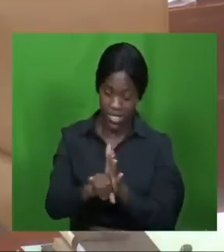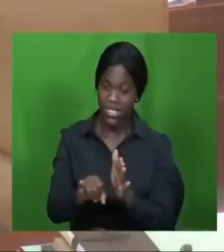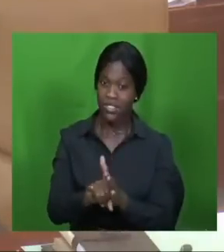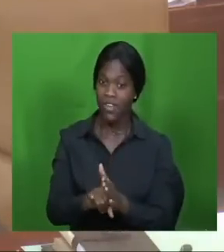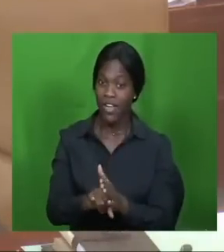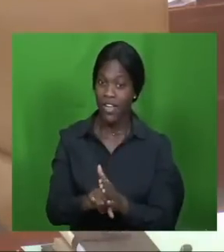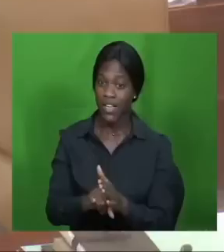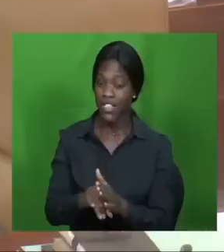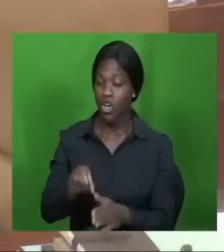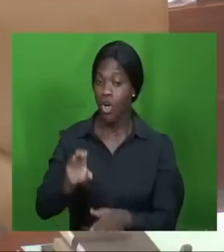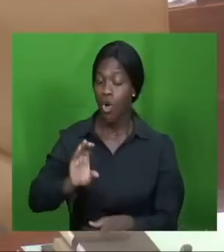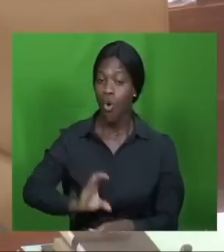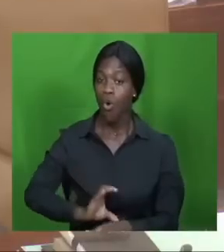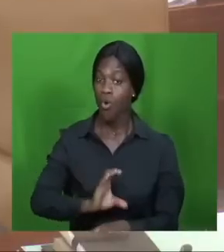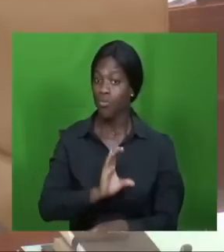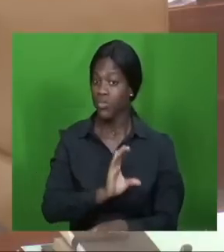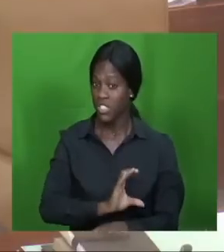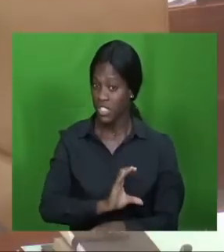Commission